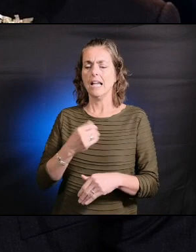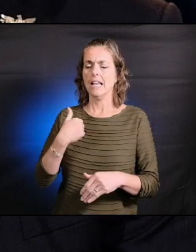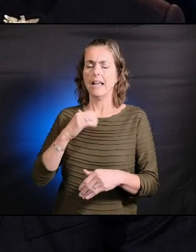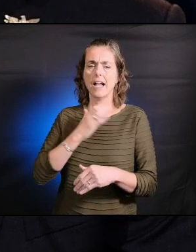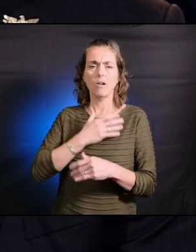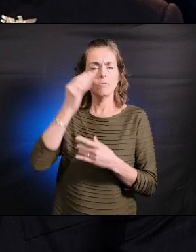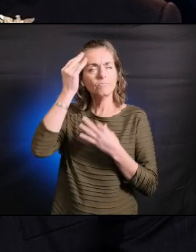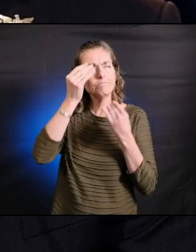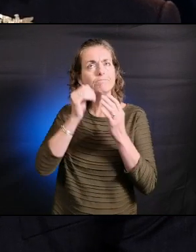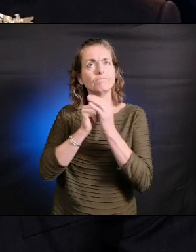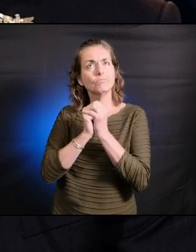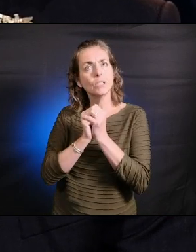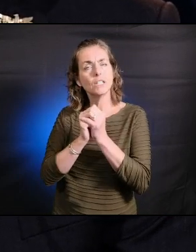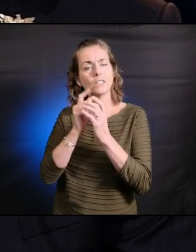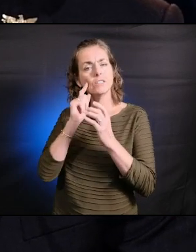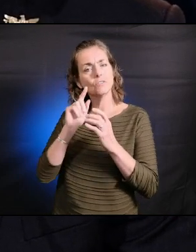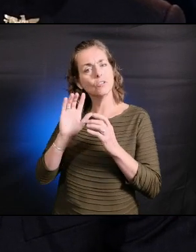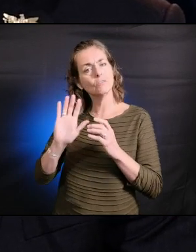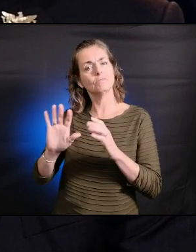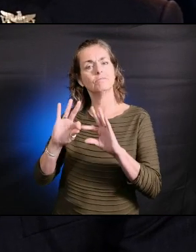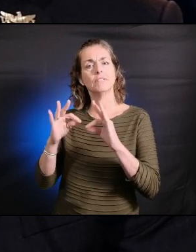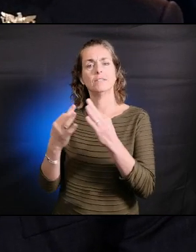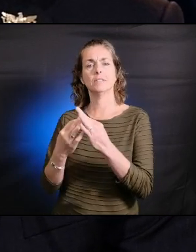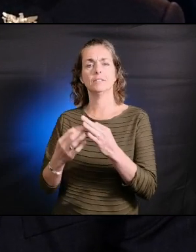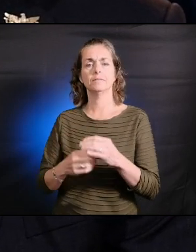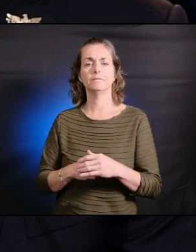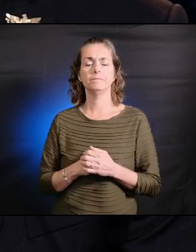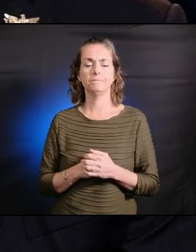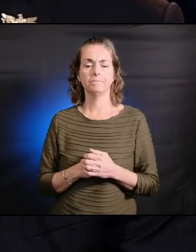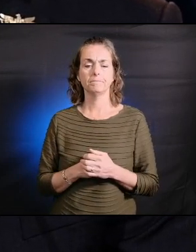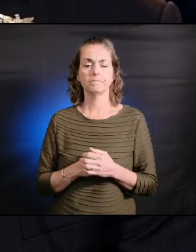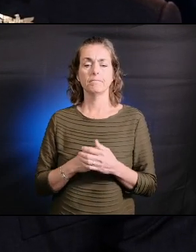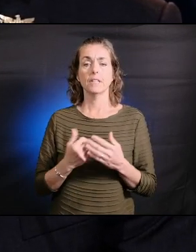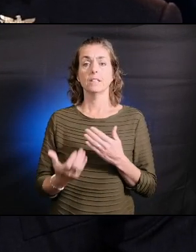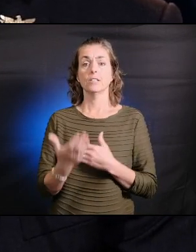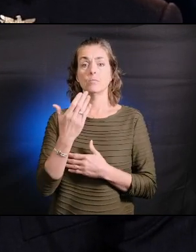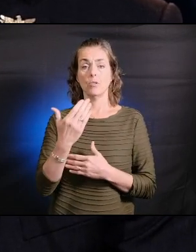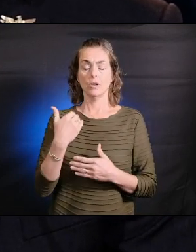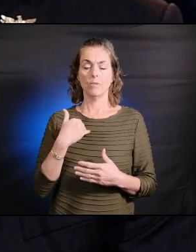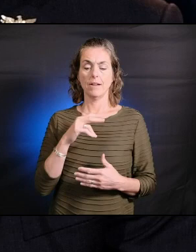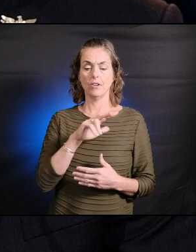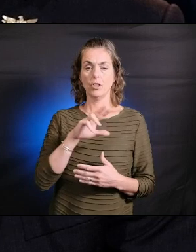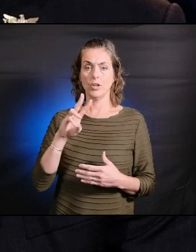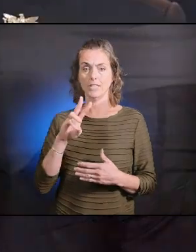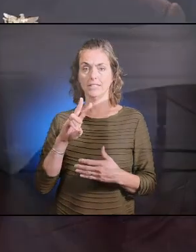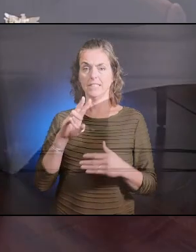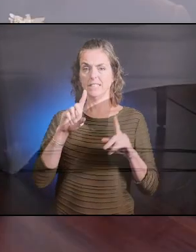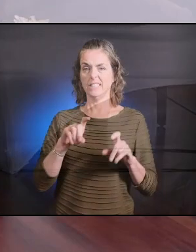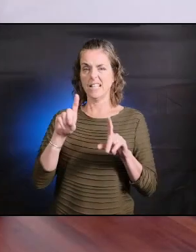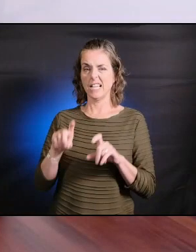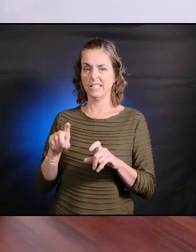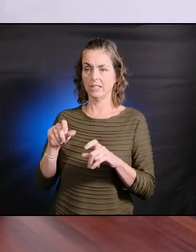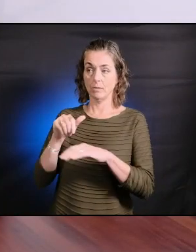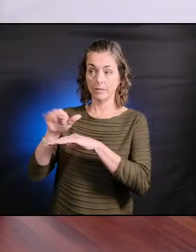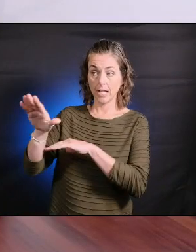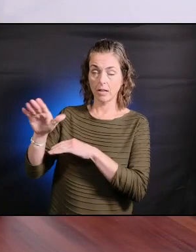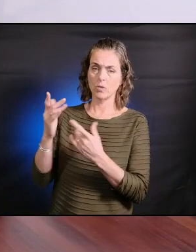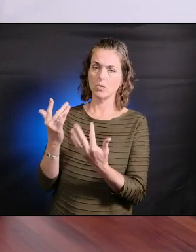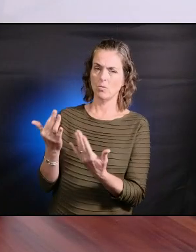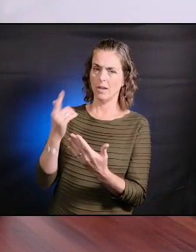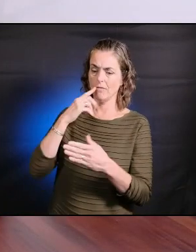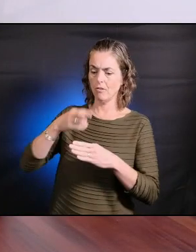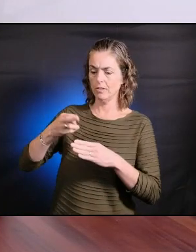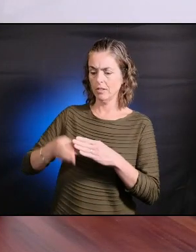out and be with them. As of this morning, we have 36 tests pending.